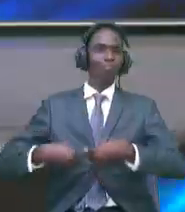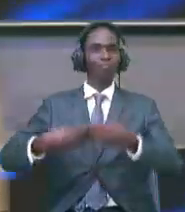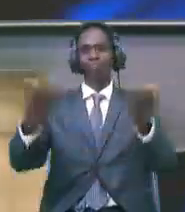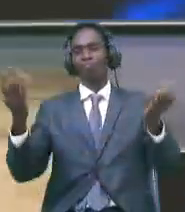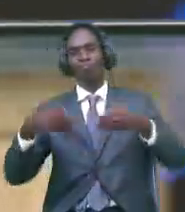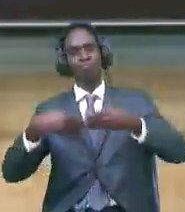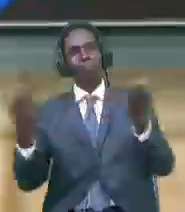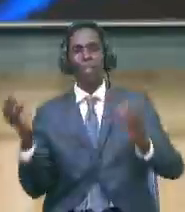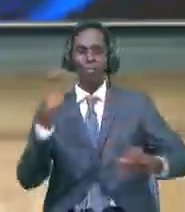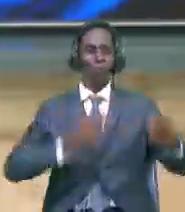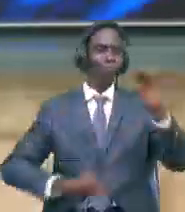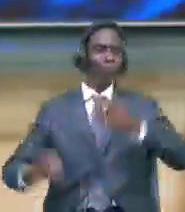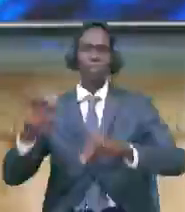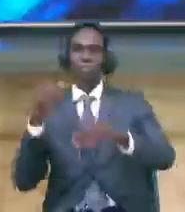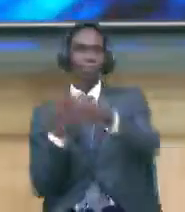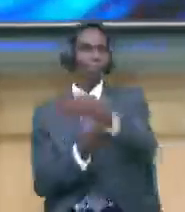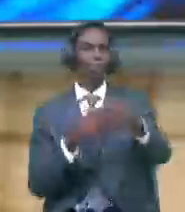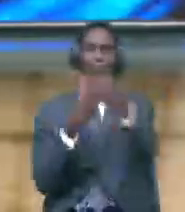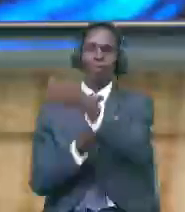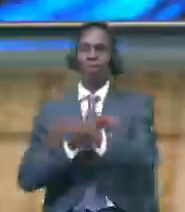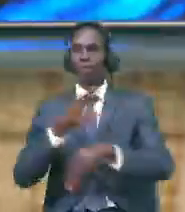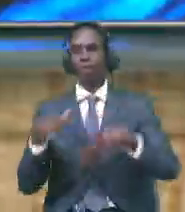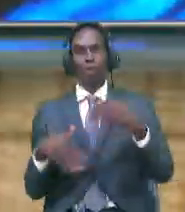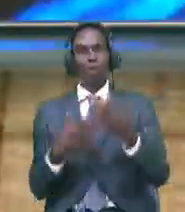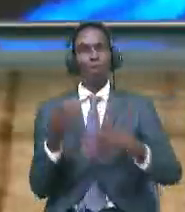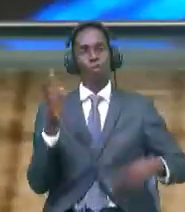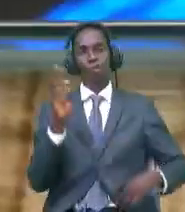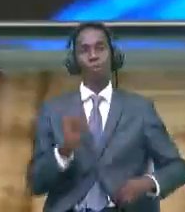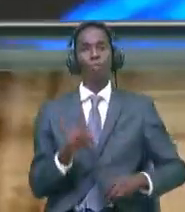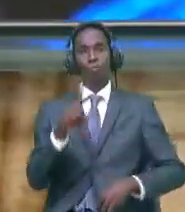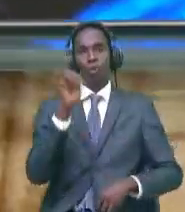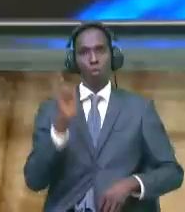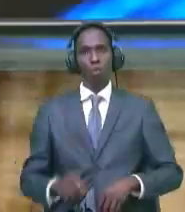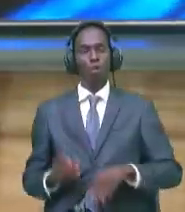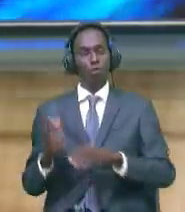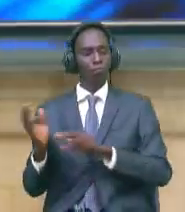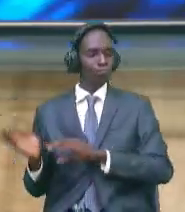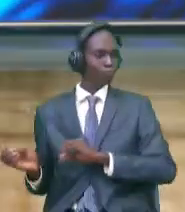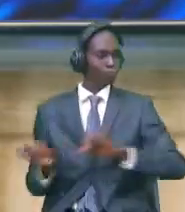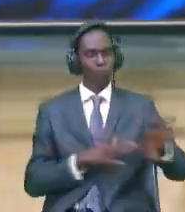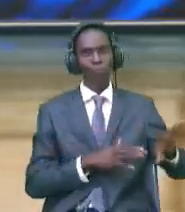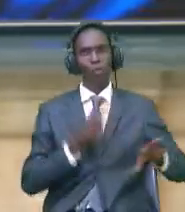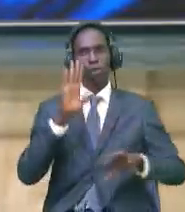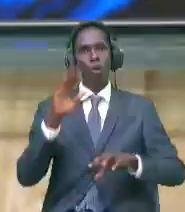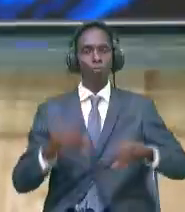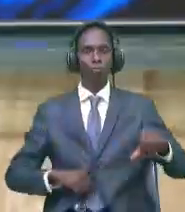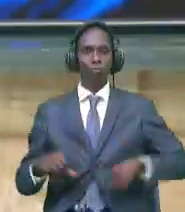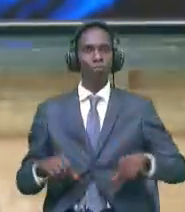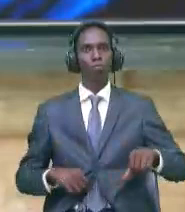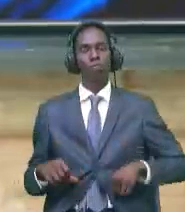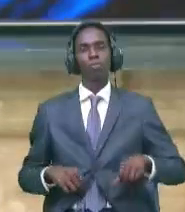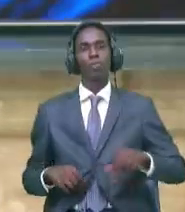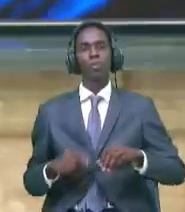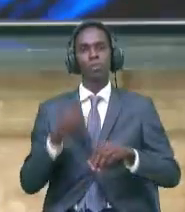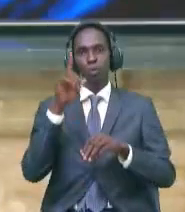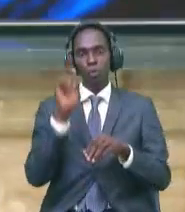really contributing something. It will cost you your boasting. It will cost you really to work